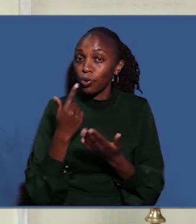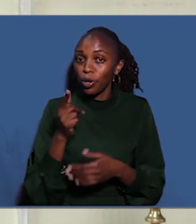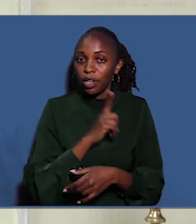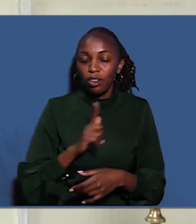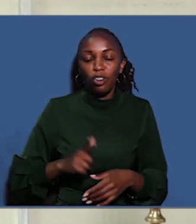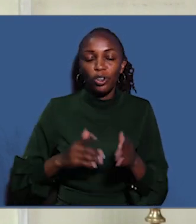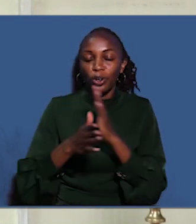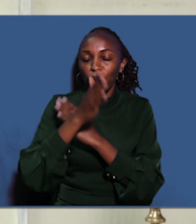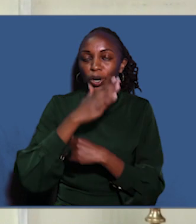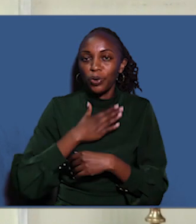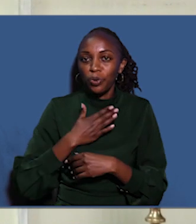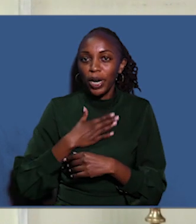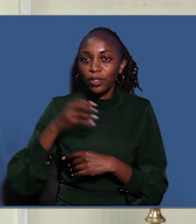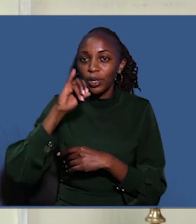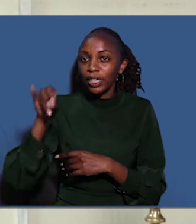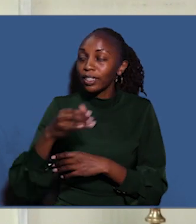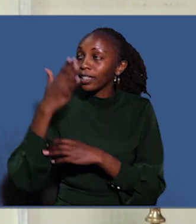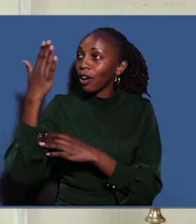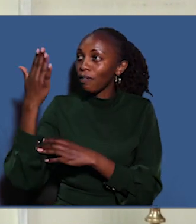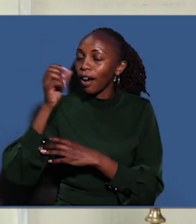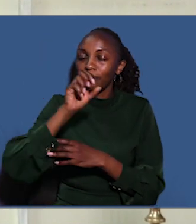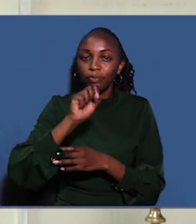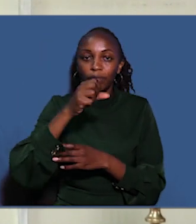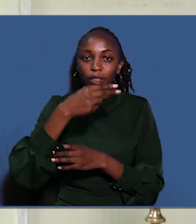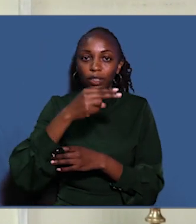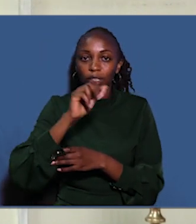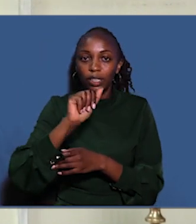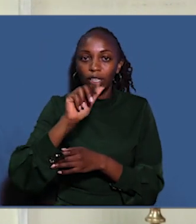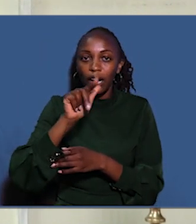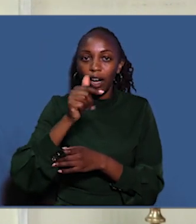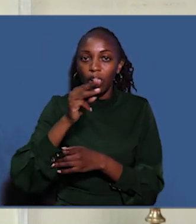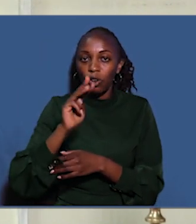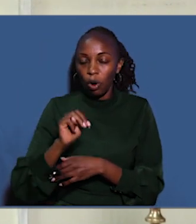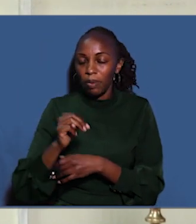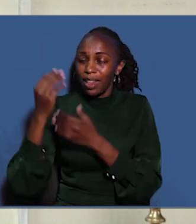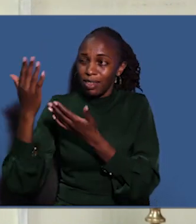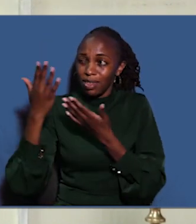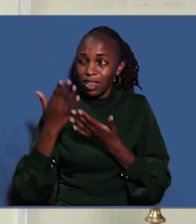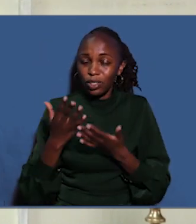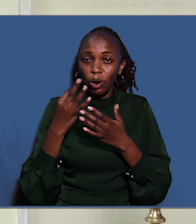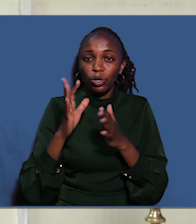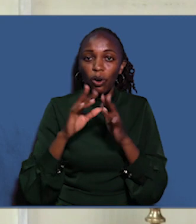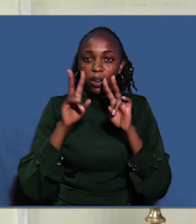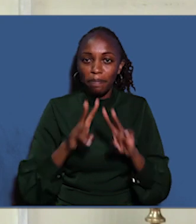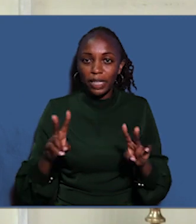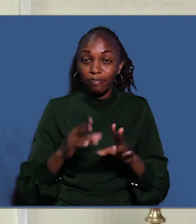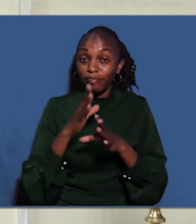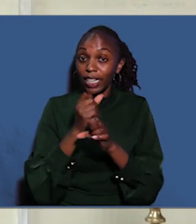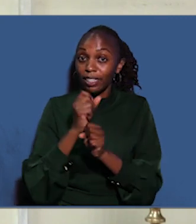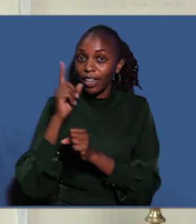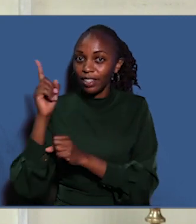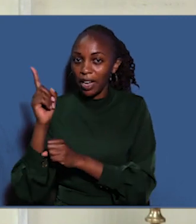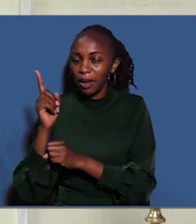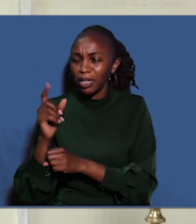our God, Jehovah Shalom. He is the source of peace. Trust him,